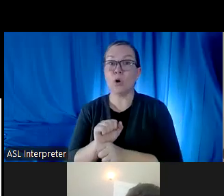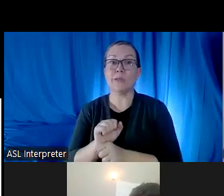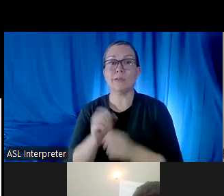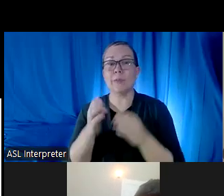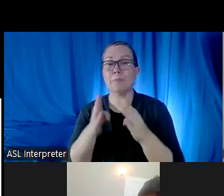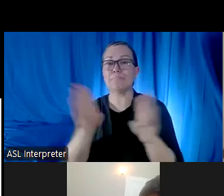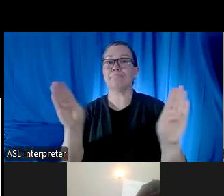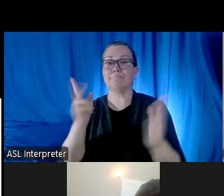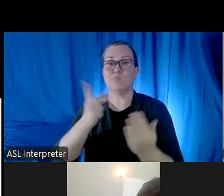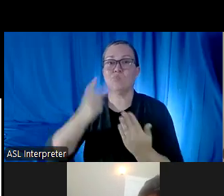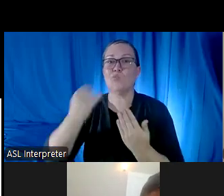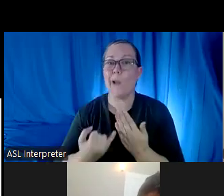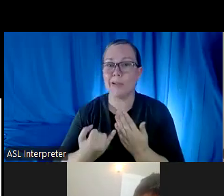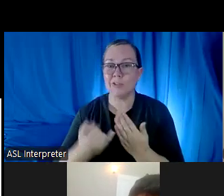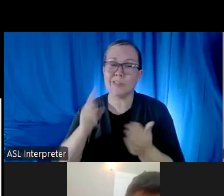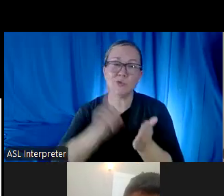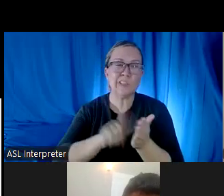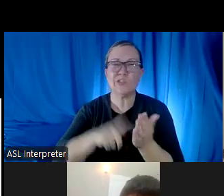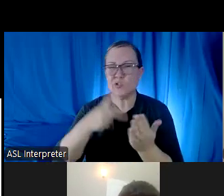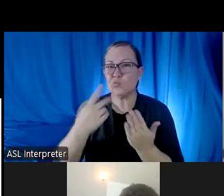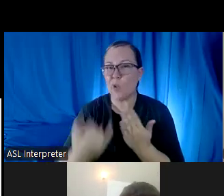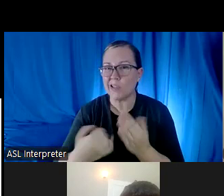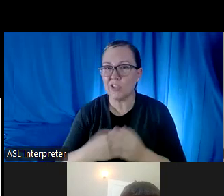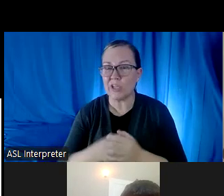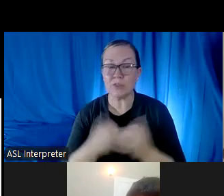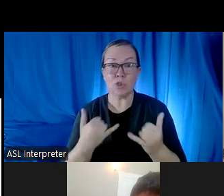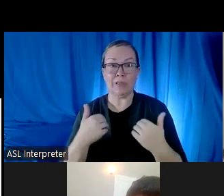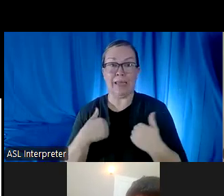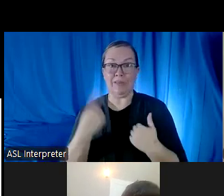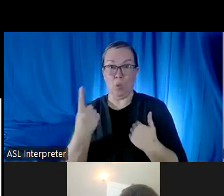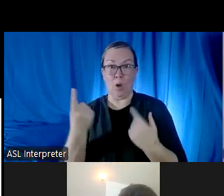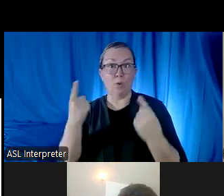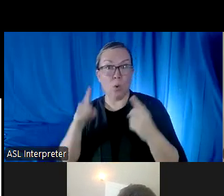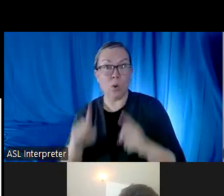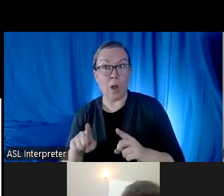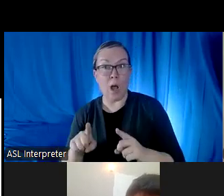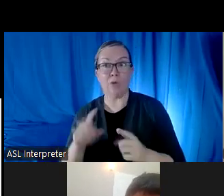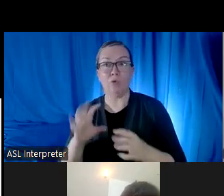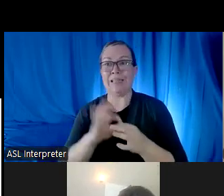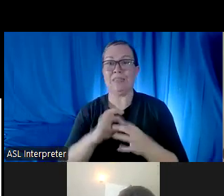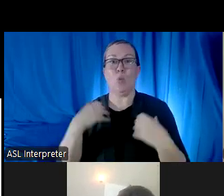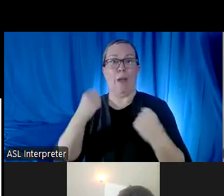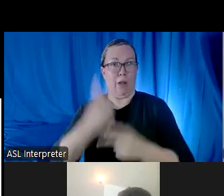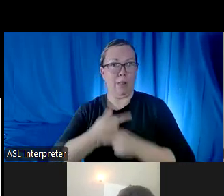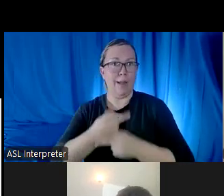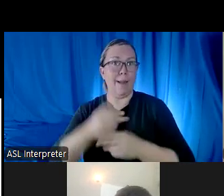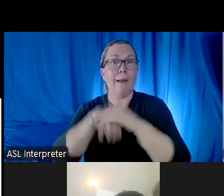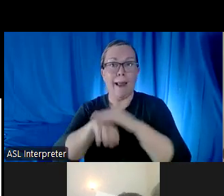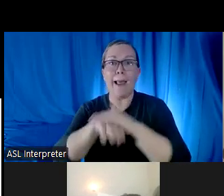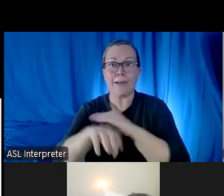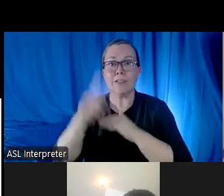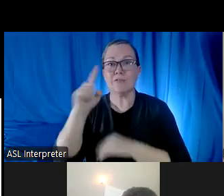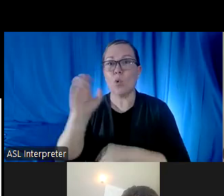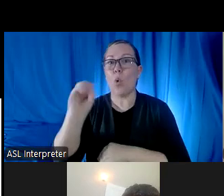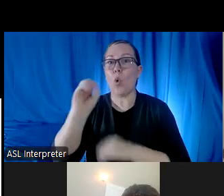overarching projects, research projects. We currently have one going on that is about healthcare access for Oregonians